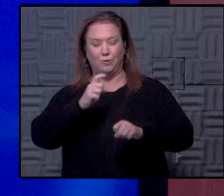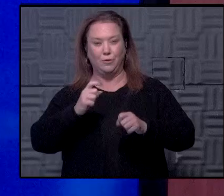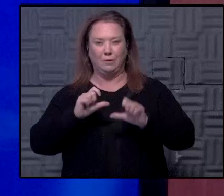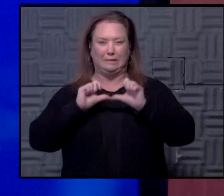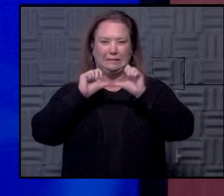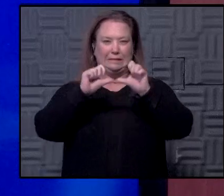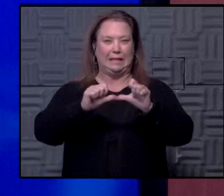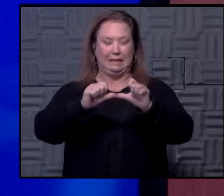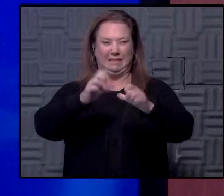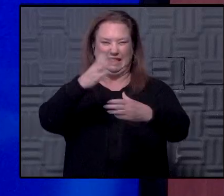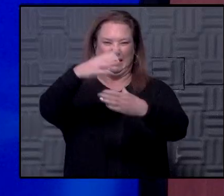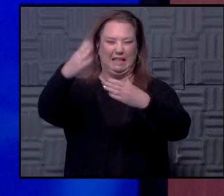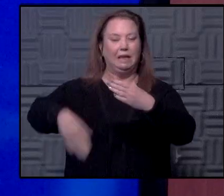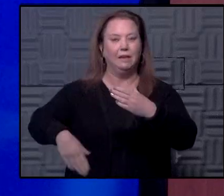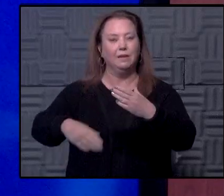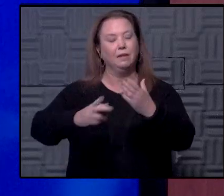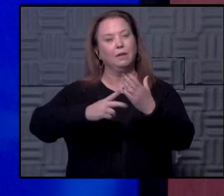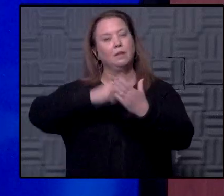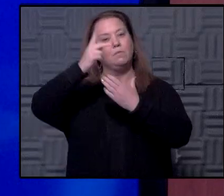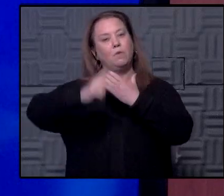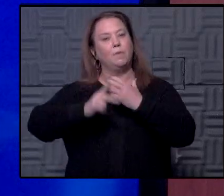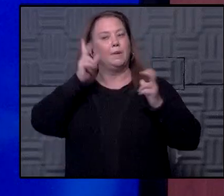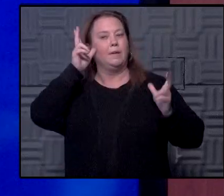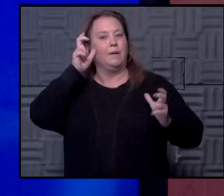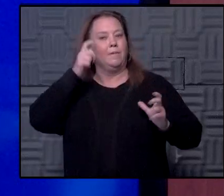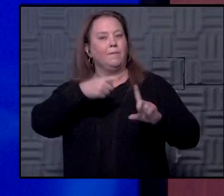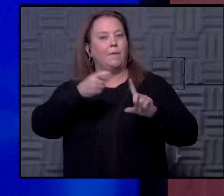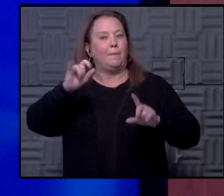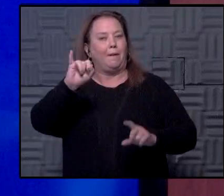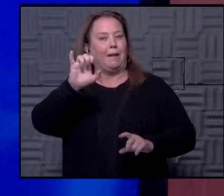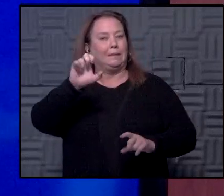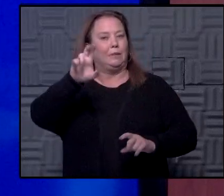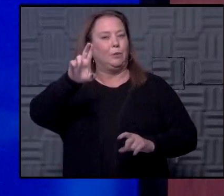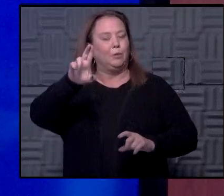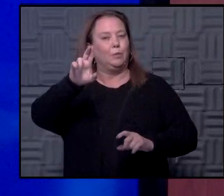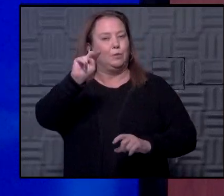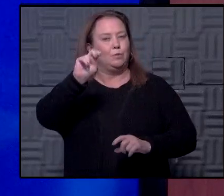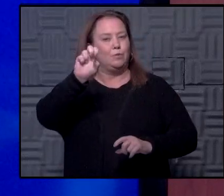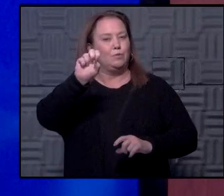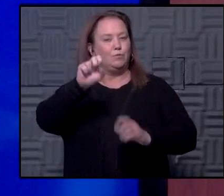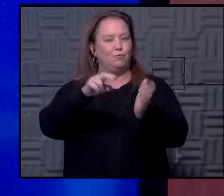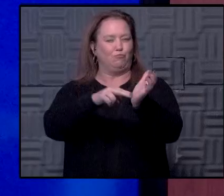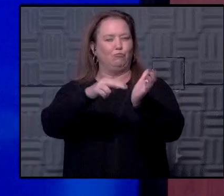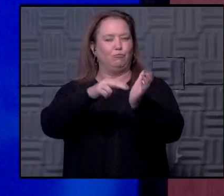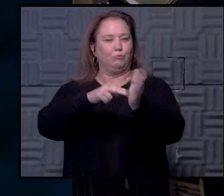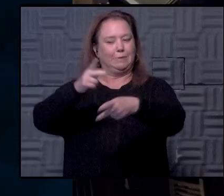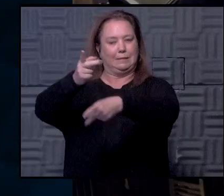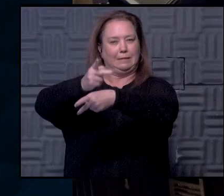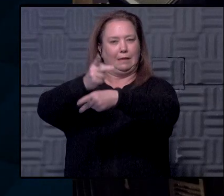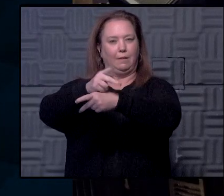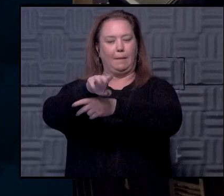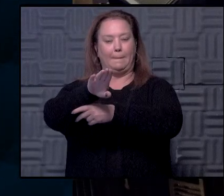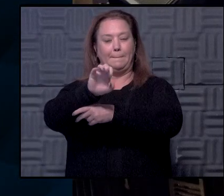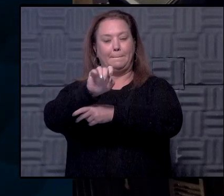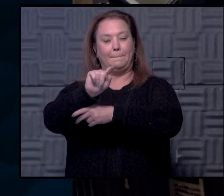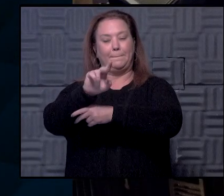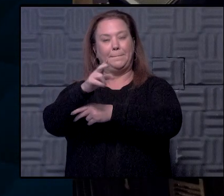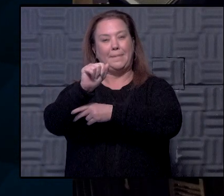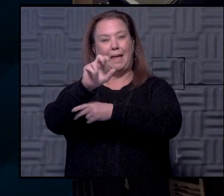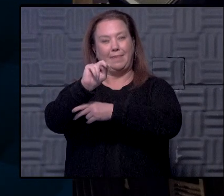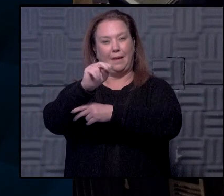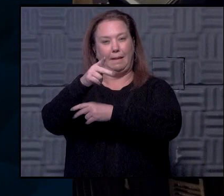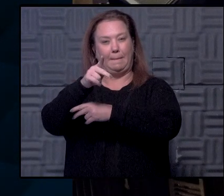with us to the very end to hear from one of our own ICU nurses who's been caring for COVID-19 patients. Bethan Piggott is her name, and